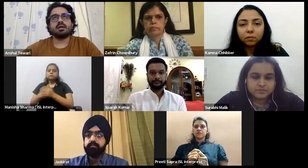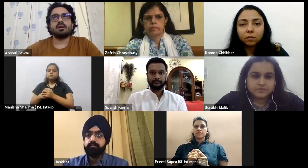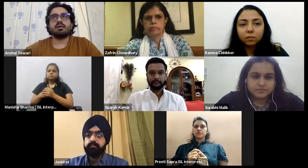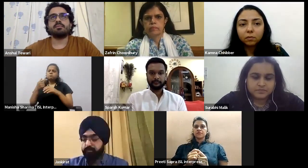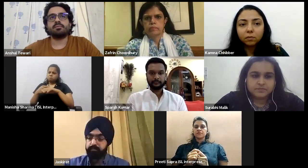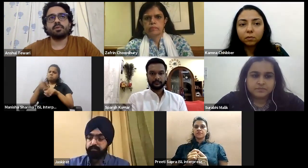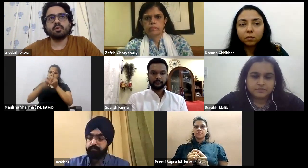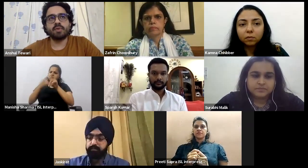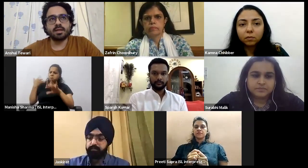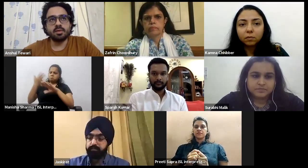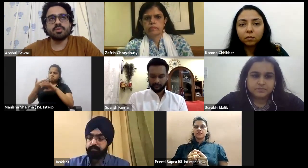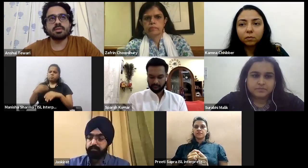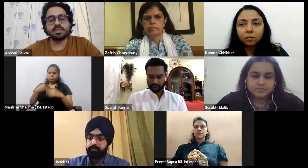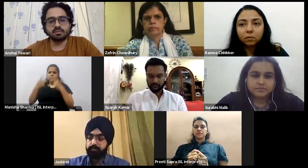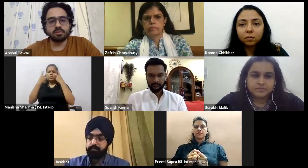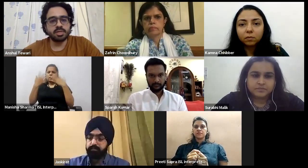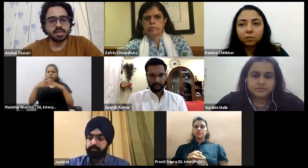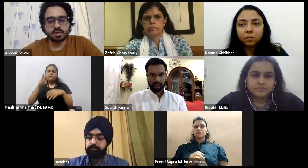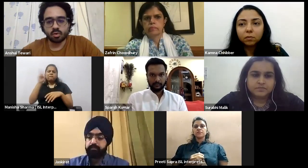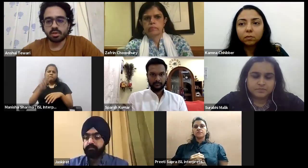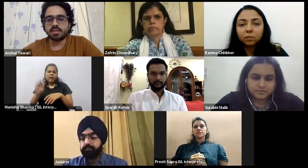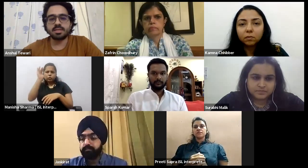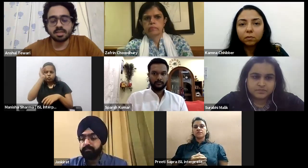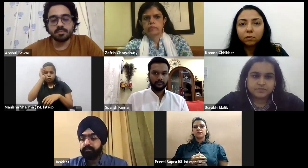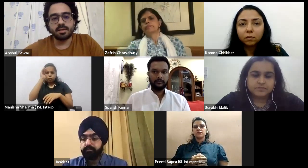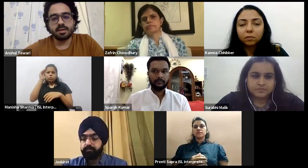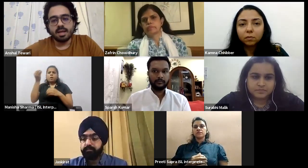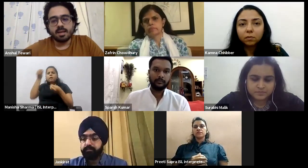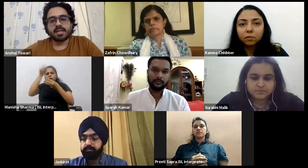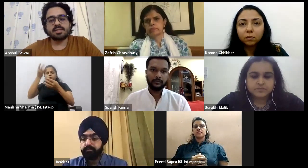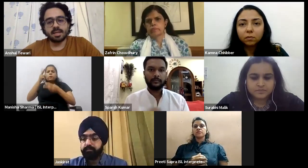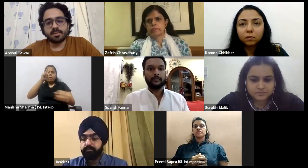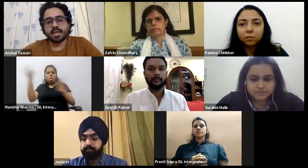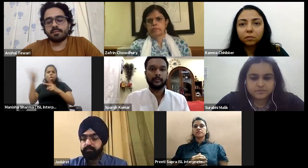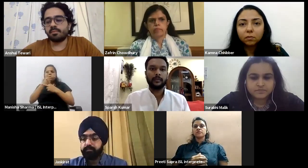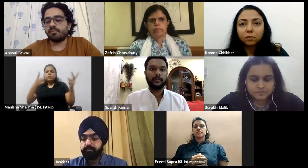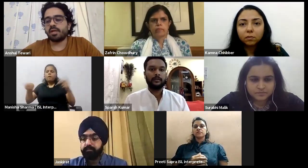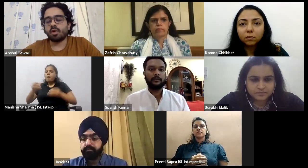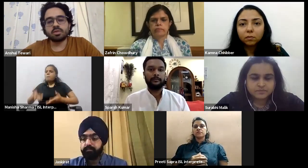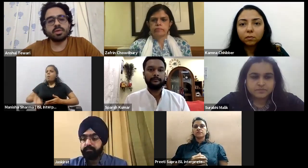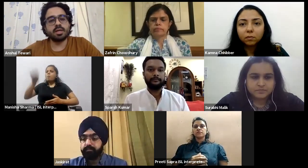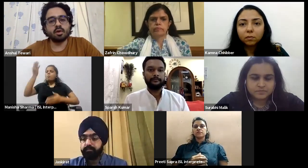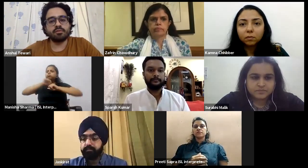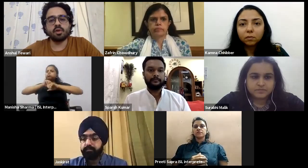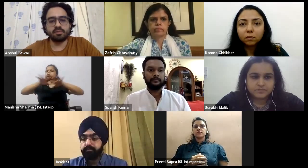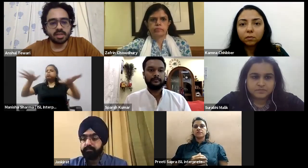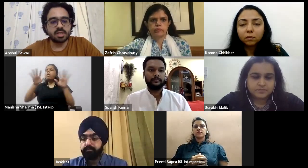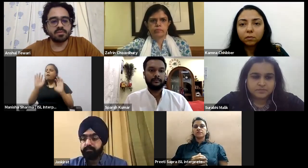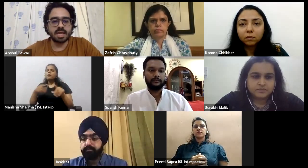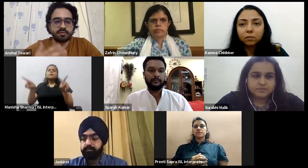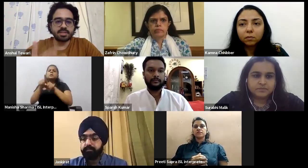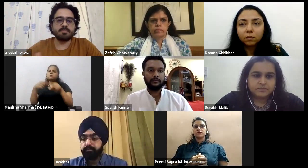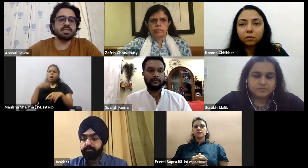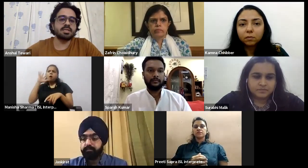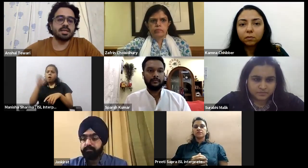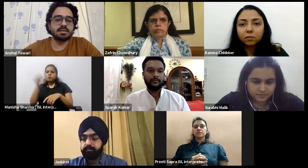that fake news and misinformation has grown considerably. But at the same time, we are also hearing of a lot of